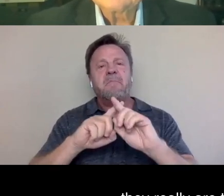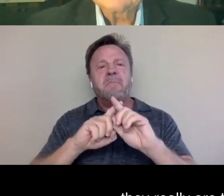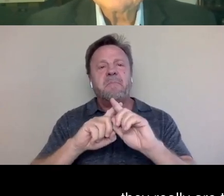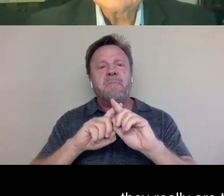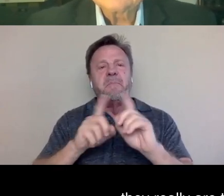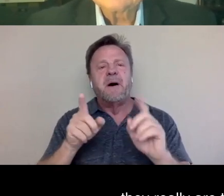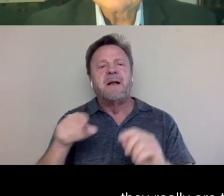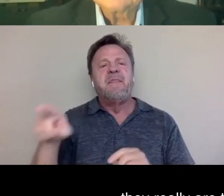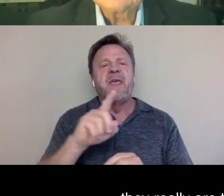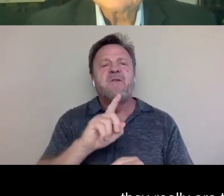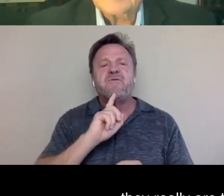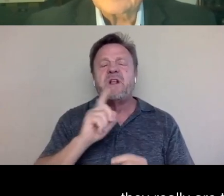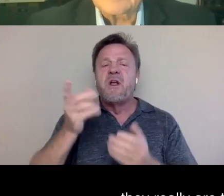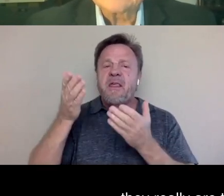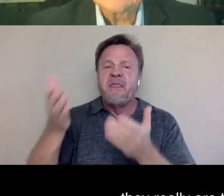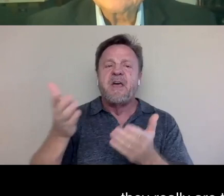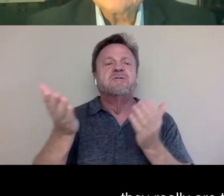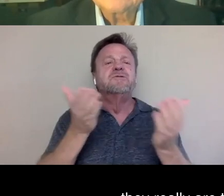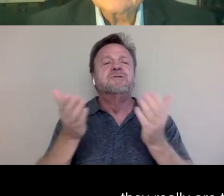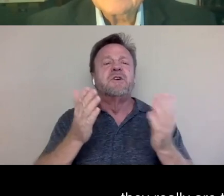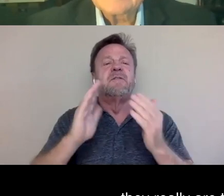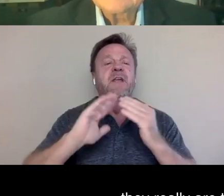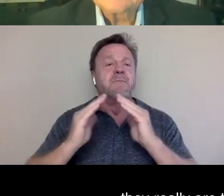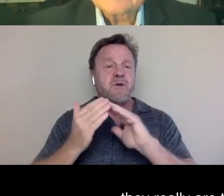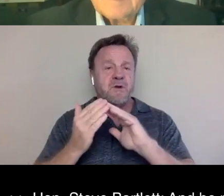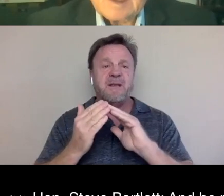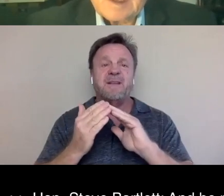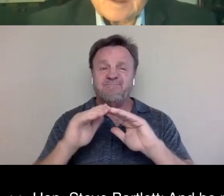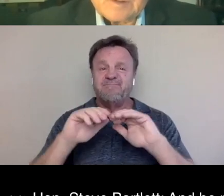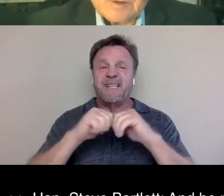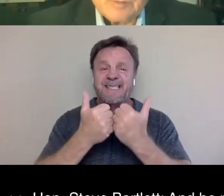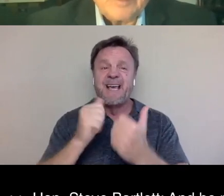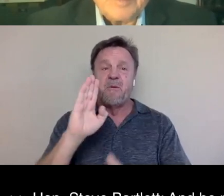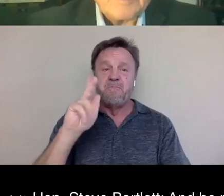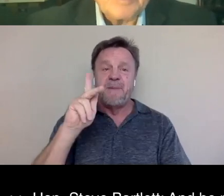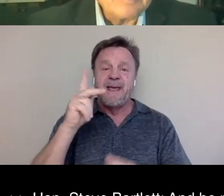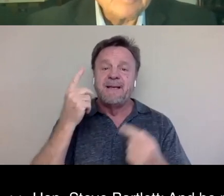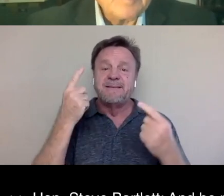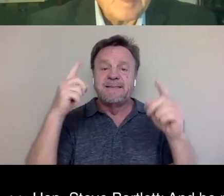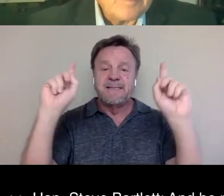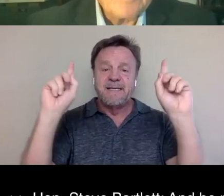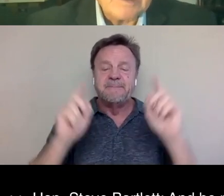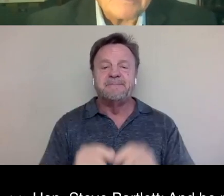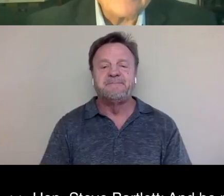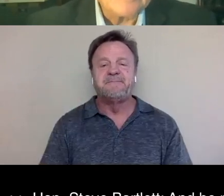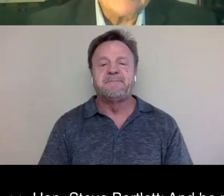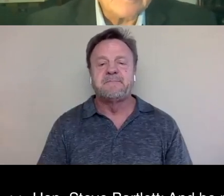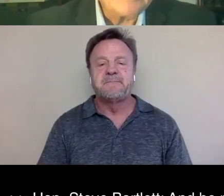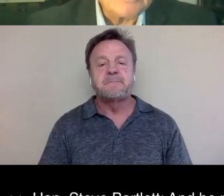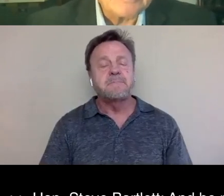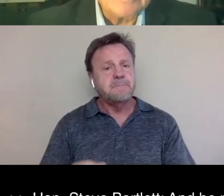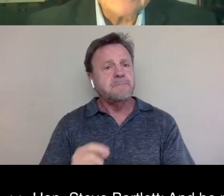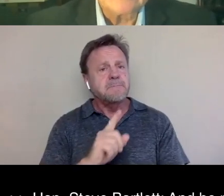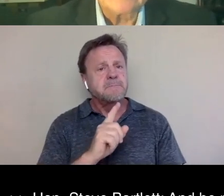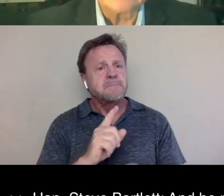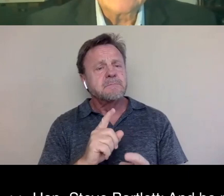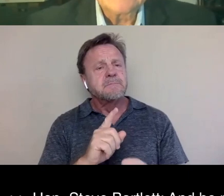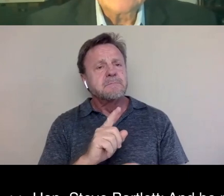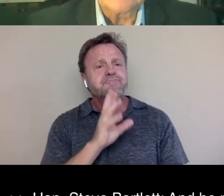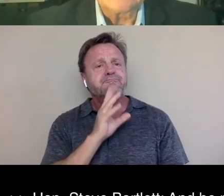but they really are there to serve their community. That's how banks succeed. Be polite, but